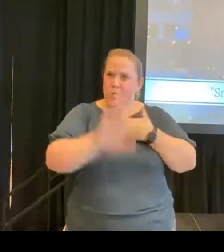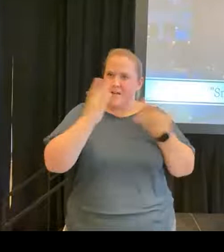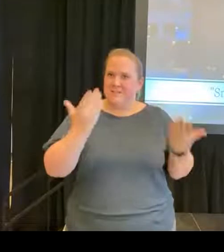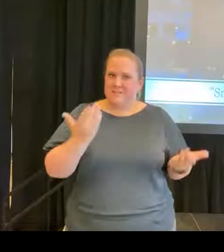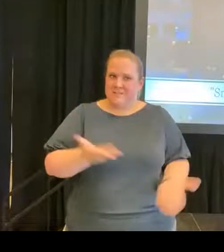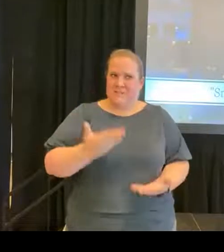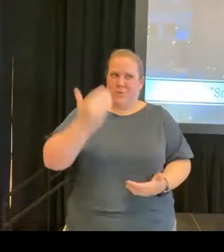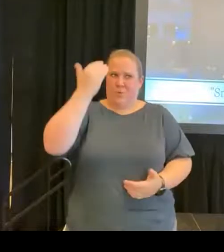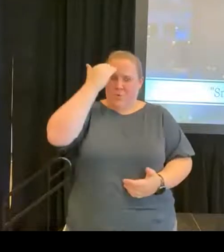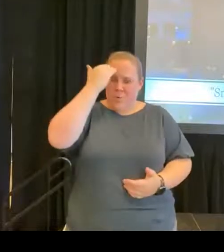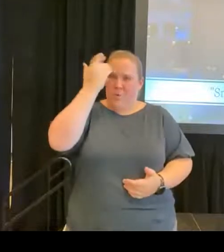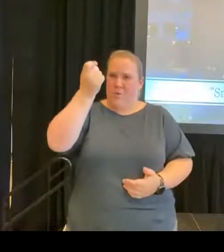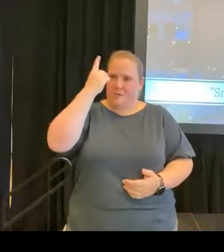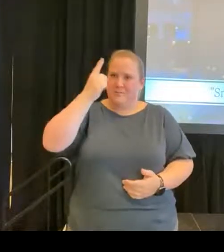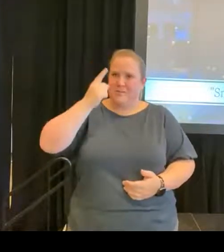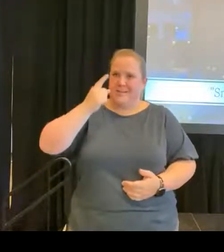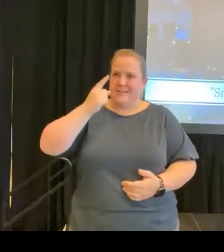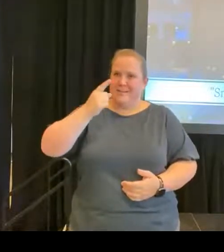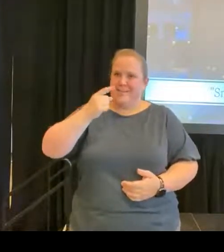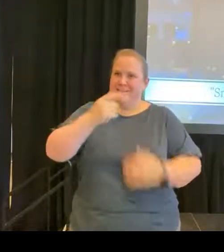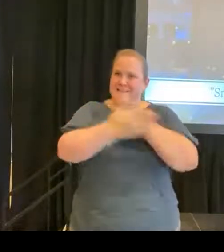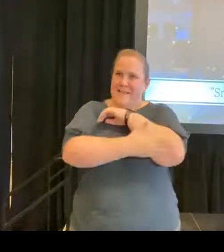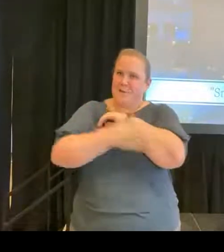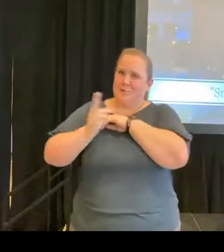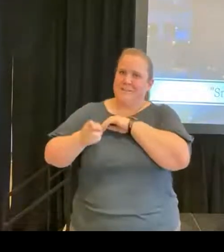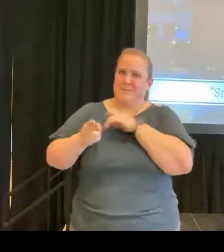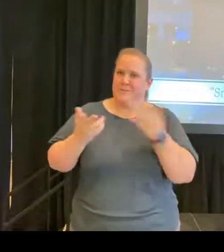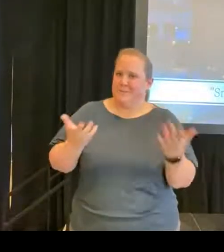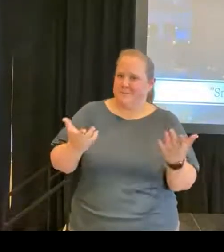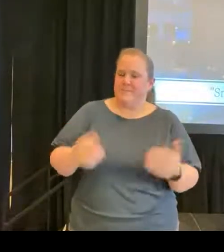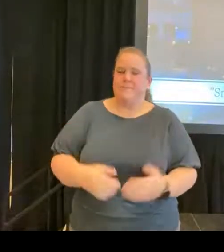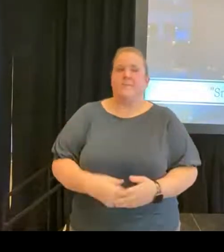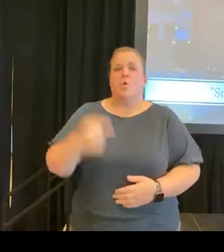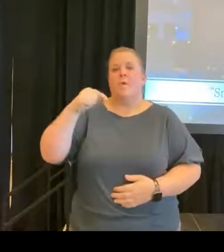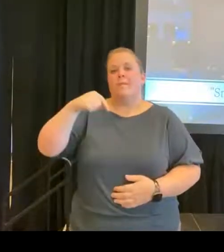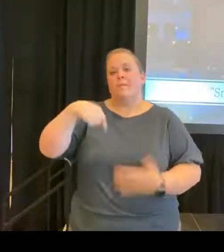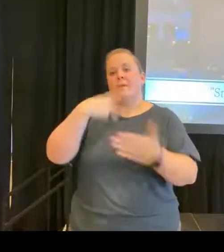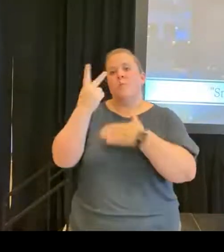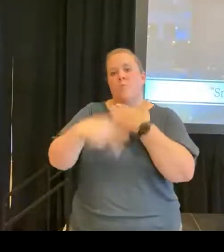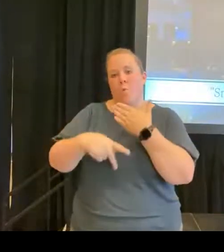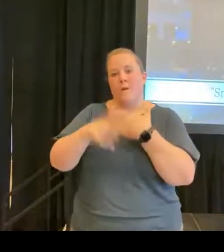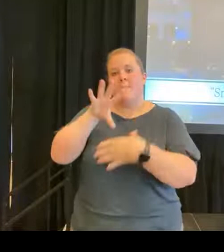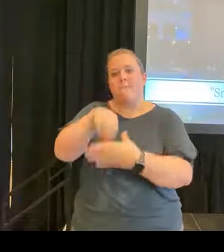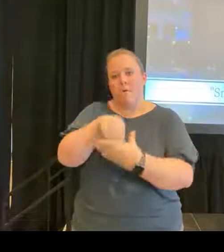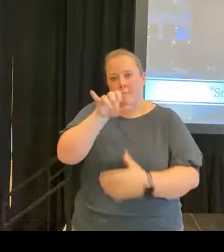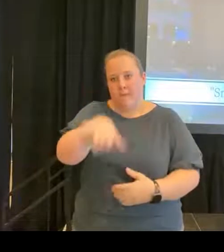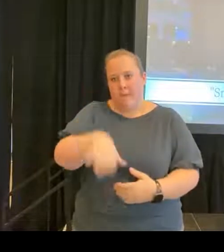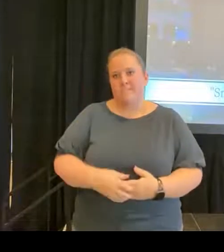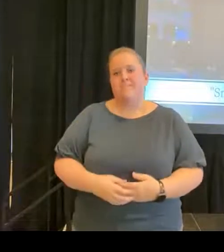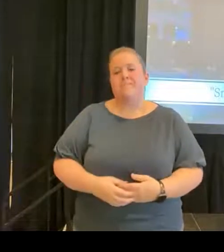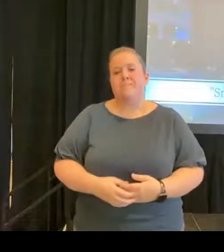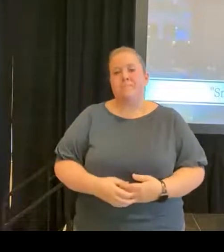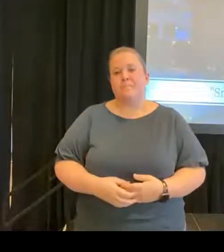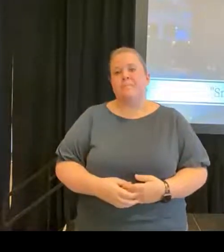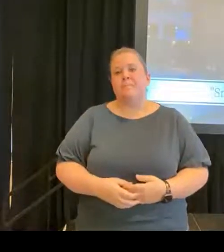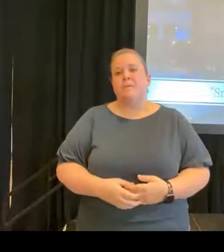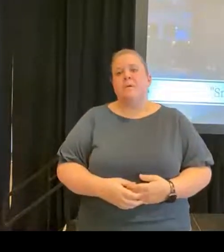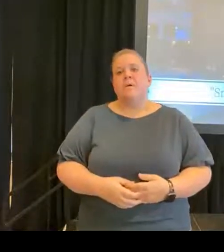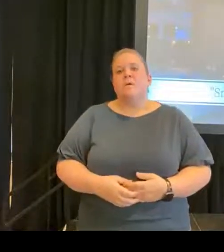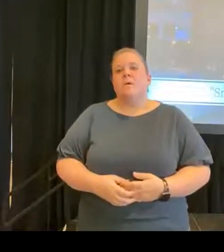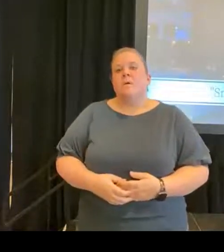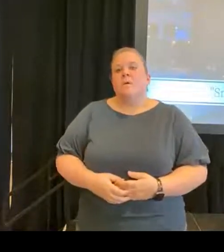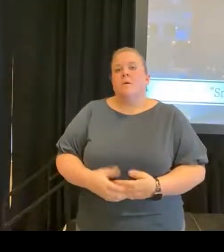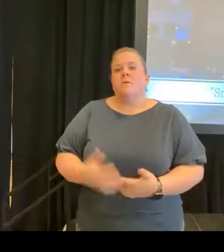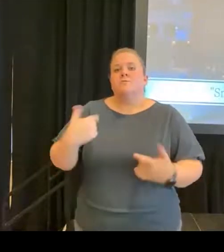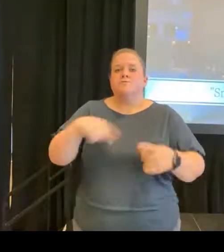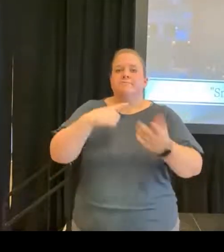the history of this country and so forth. So this program is a part of that. So it's a part of talking